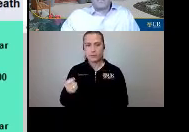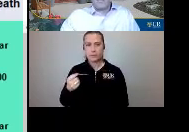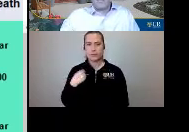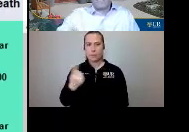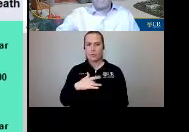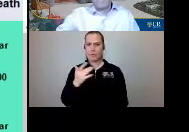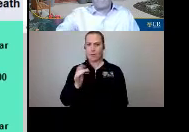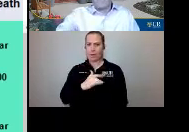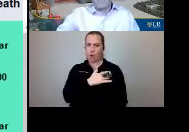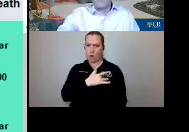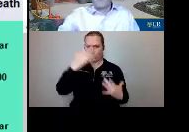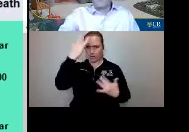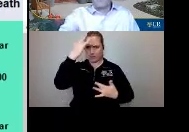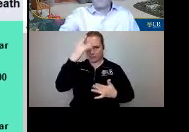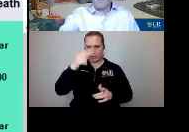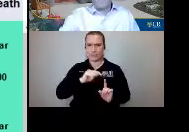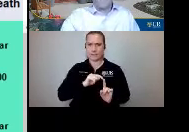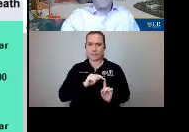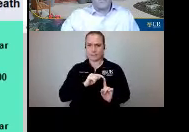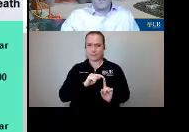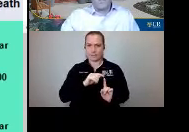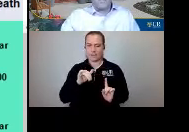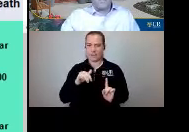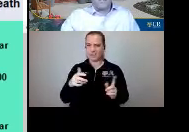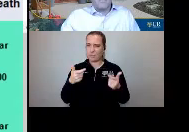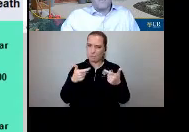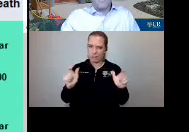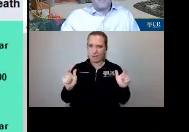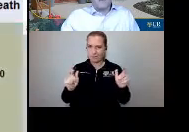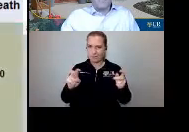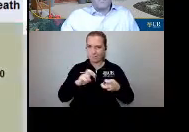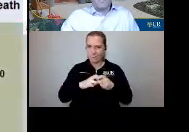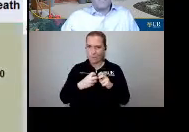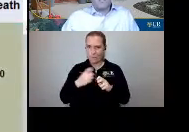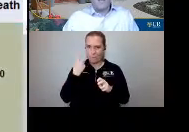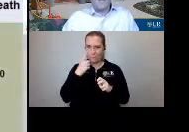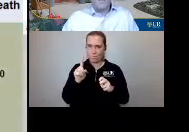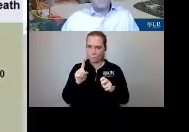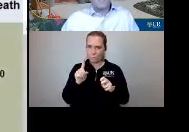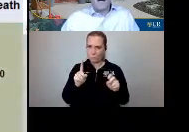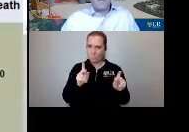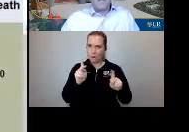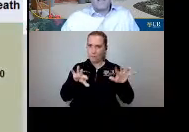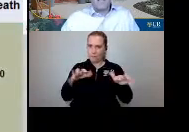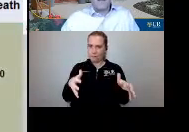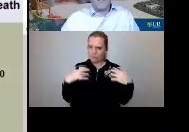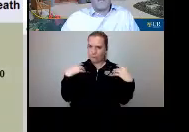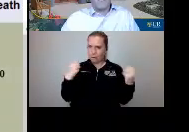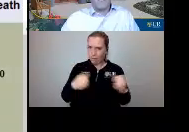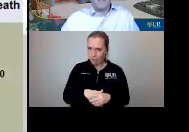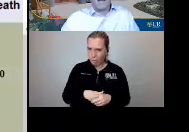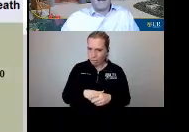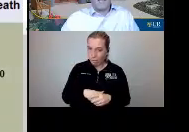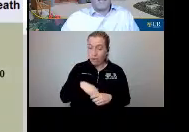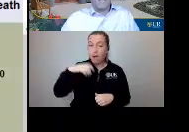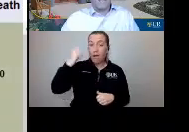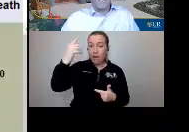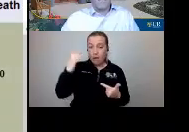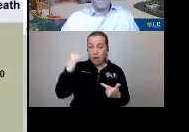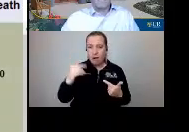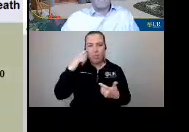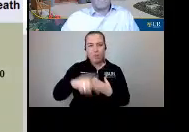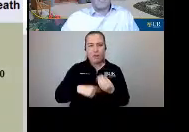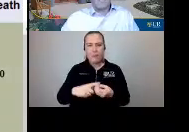largest issue in population health, is addressing heart disease. But when you stop and think about premature death or